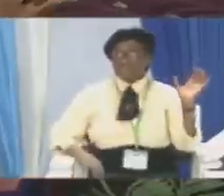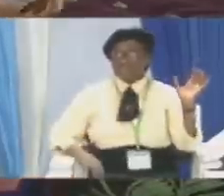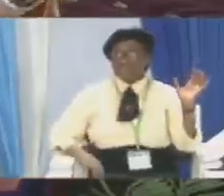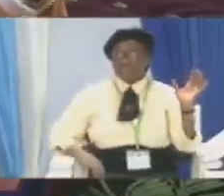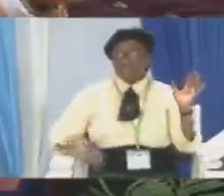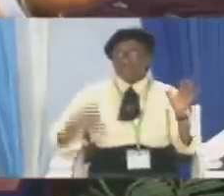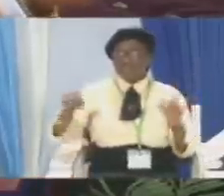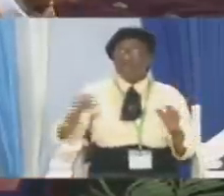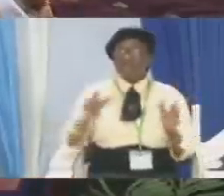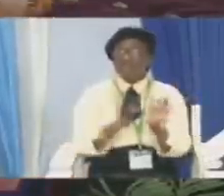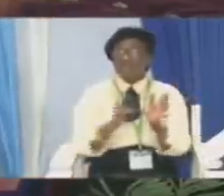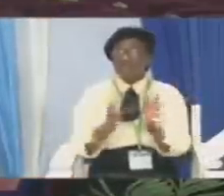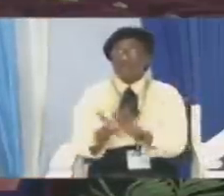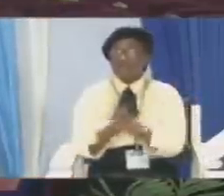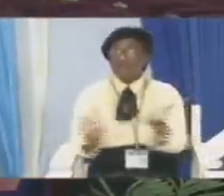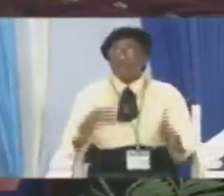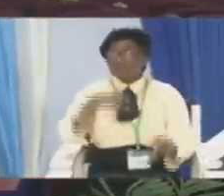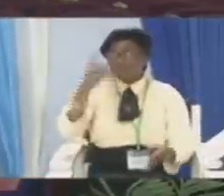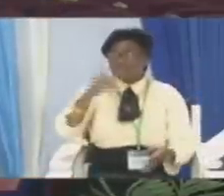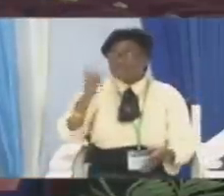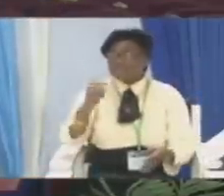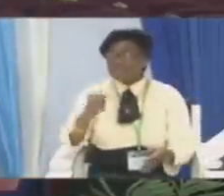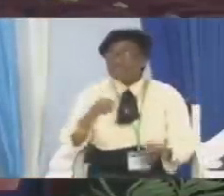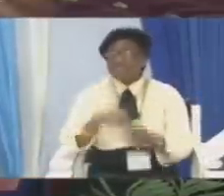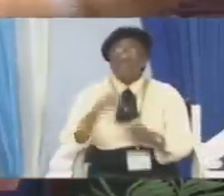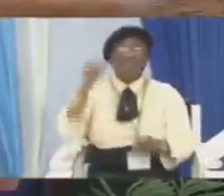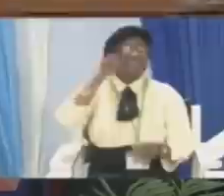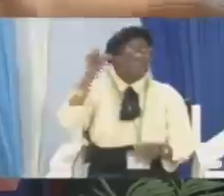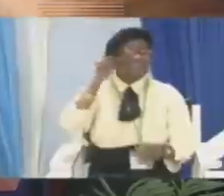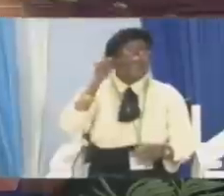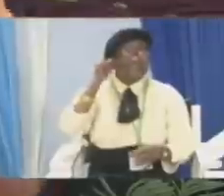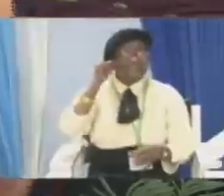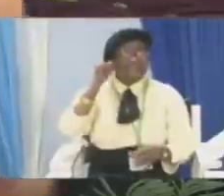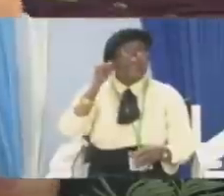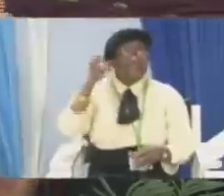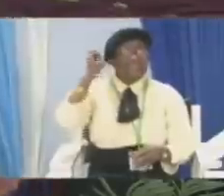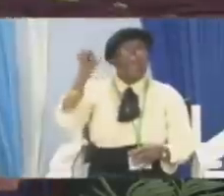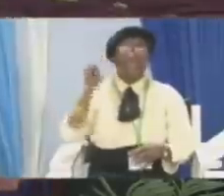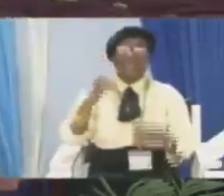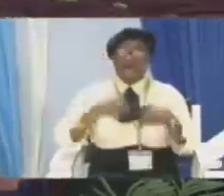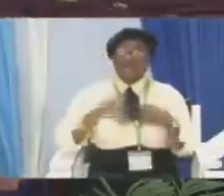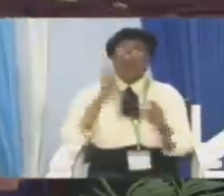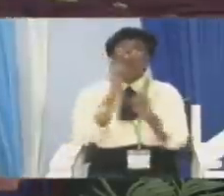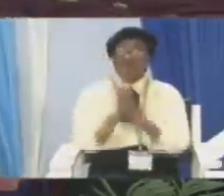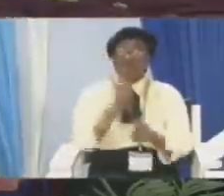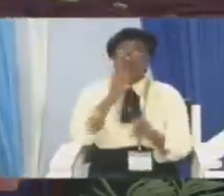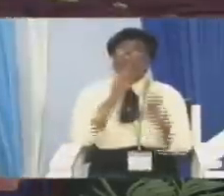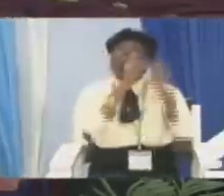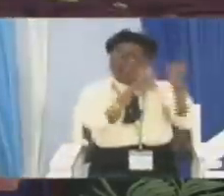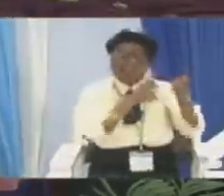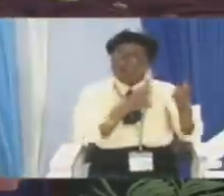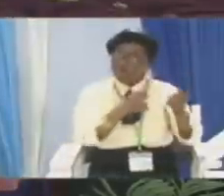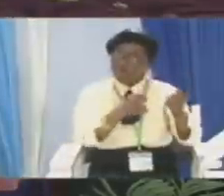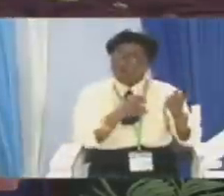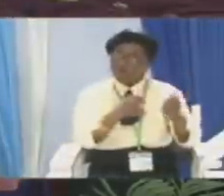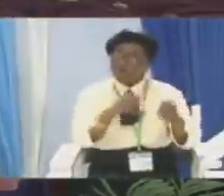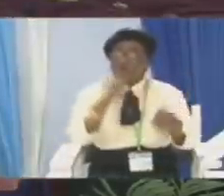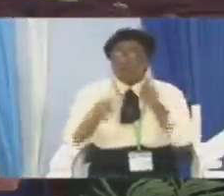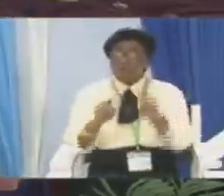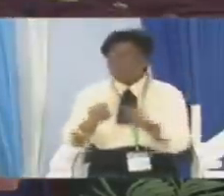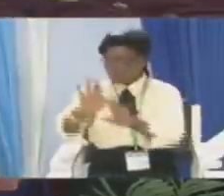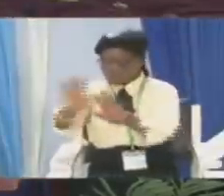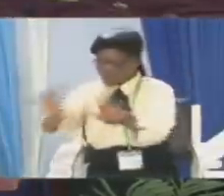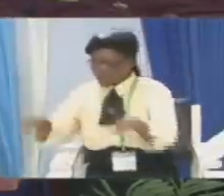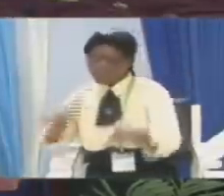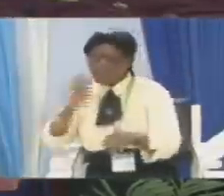the Bible says that in his yesterday, he had just been honored. People spread their